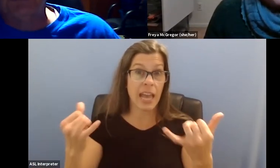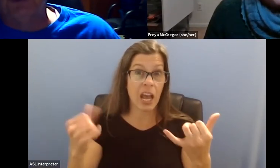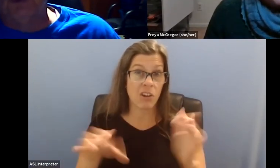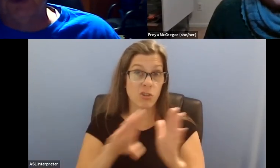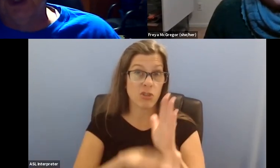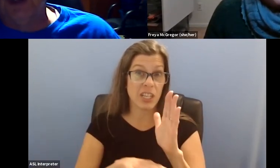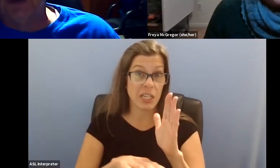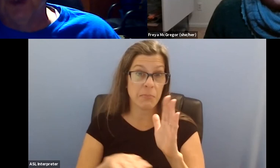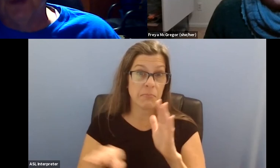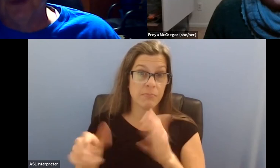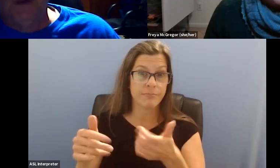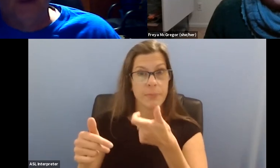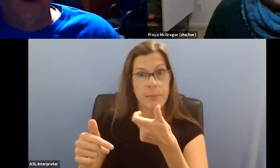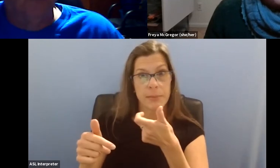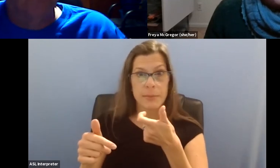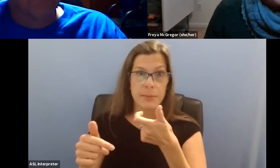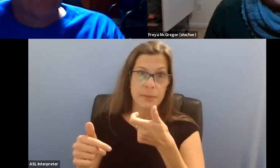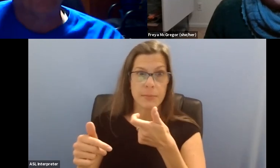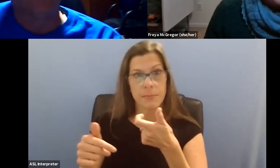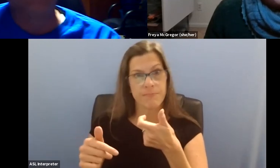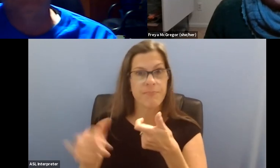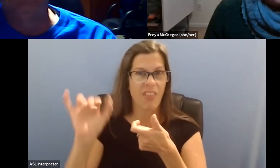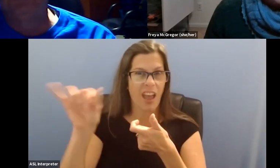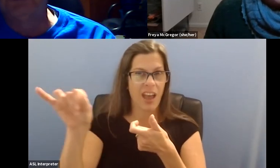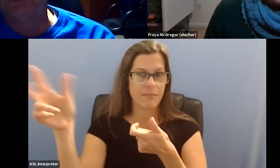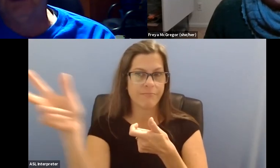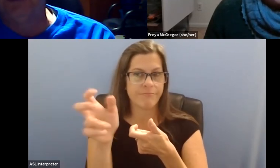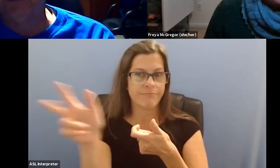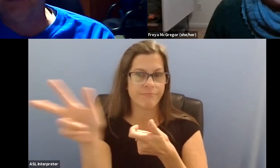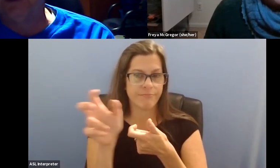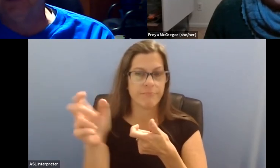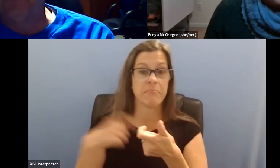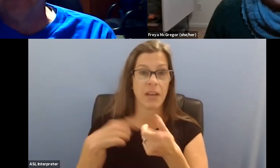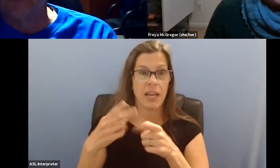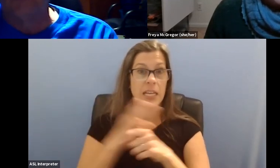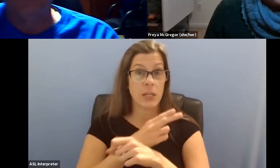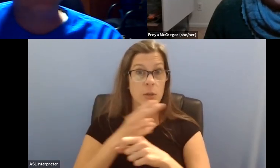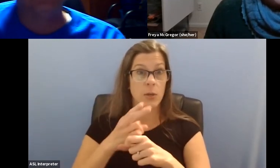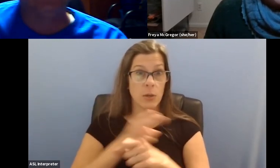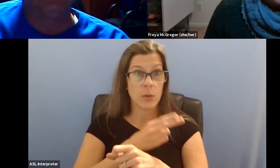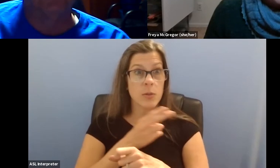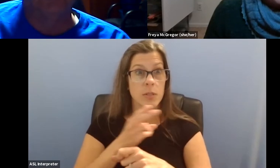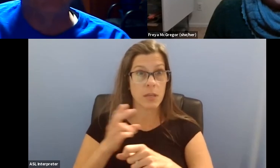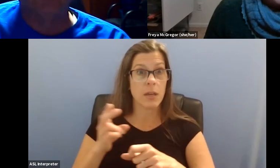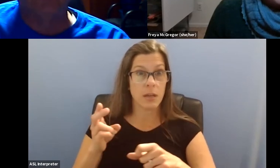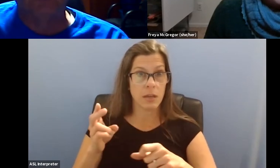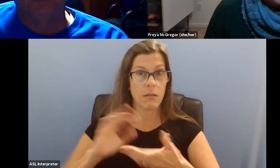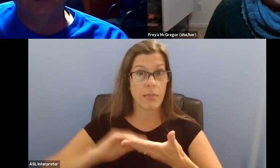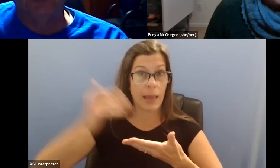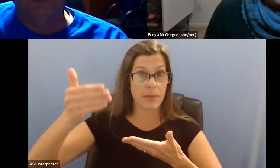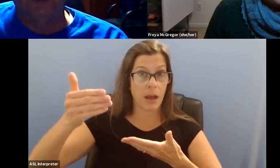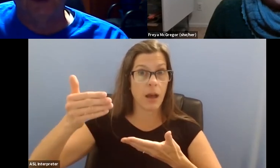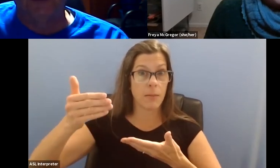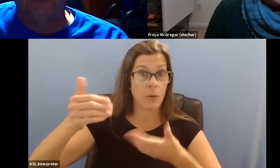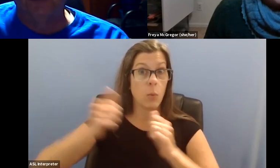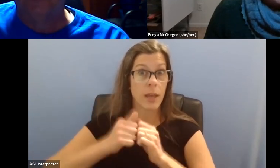record sounds with. Um, I use a, um, usually take a laptop with me when I